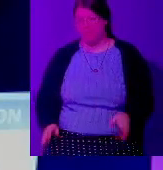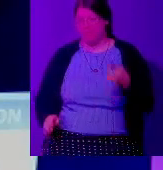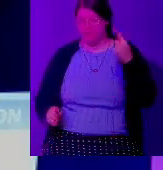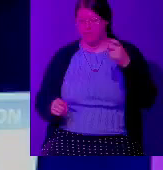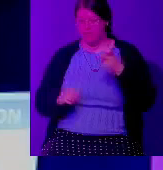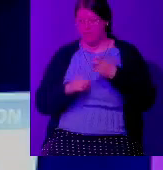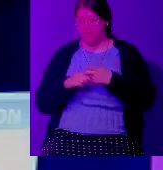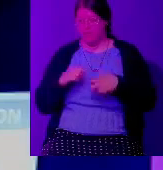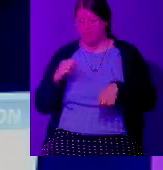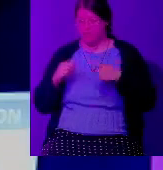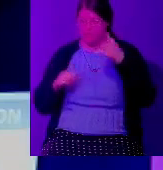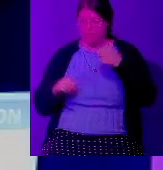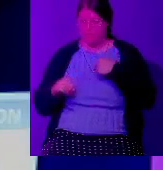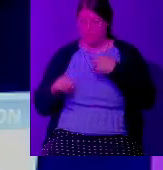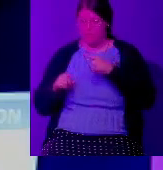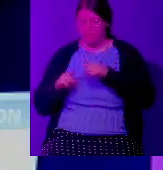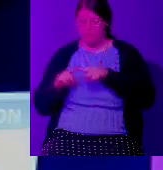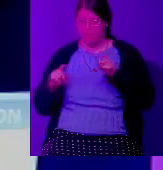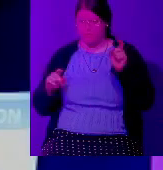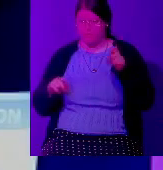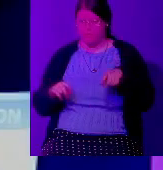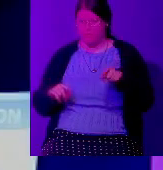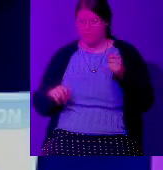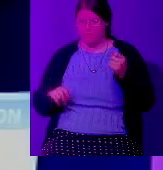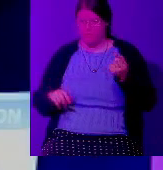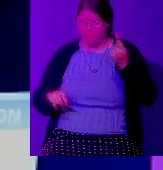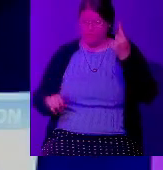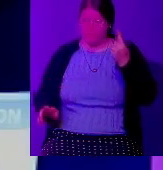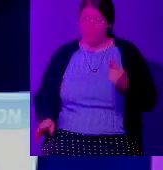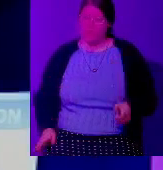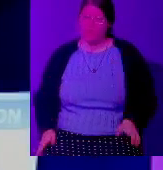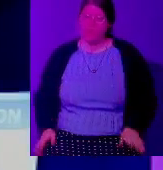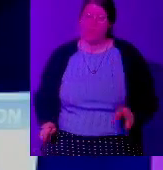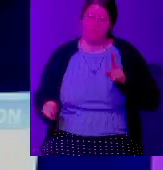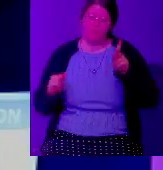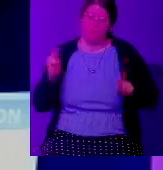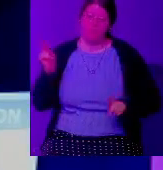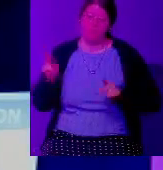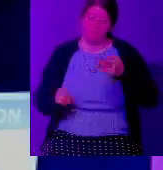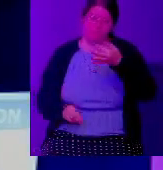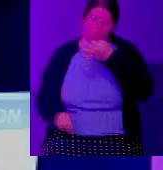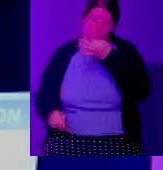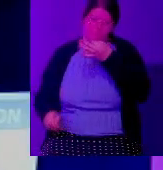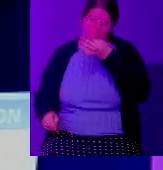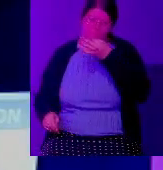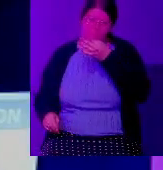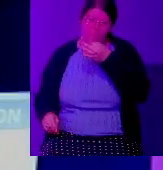understand that people who have been misled, people who've been deceived,